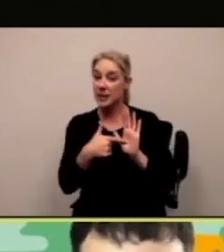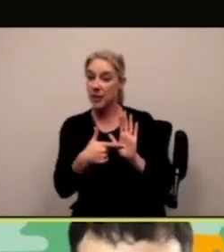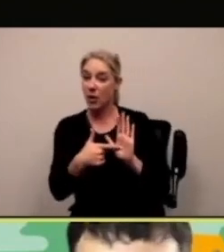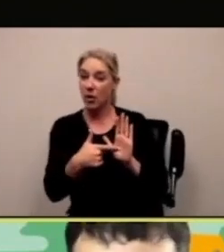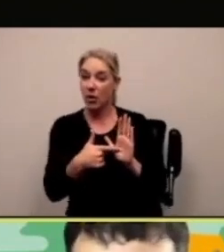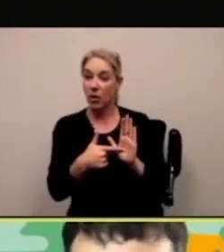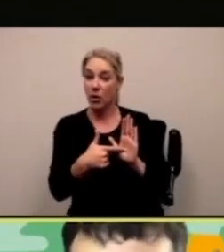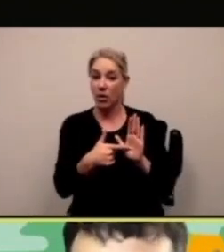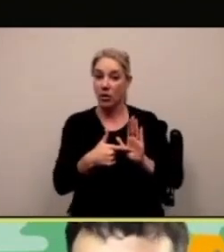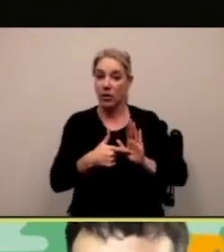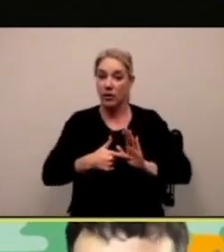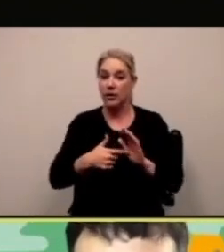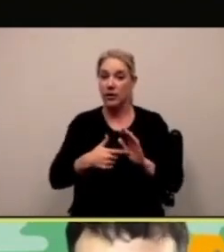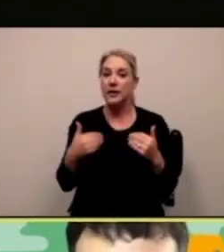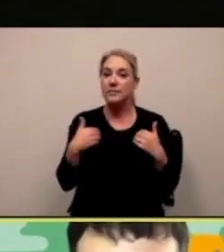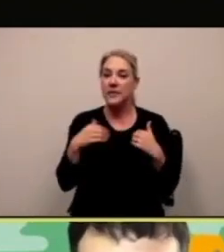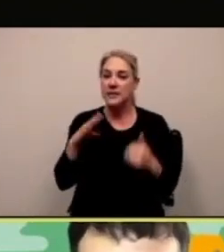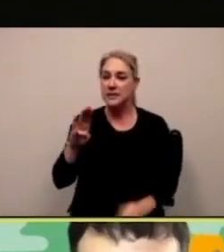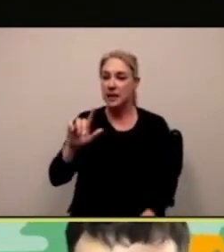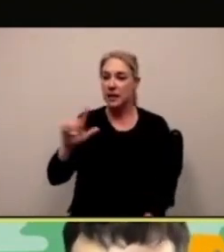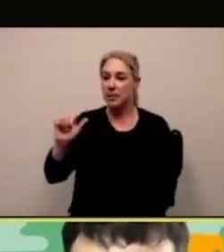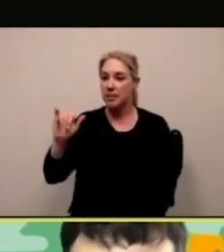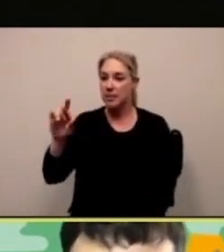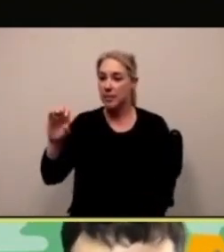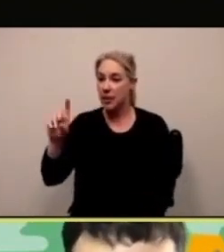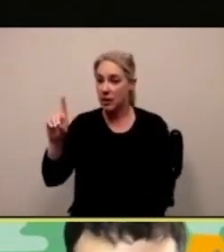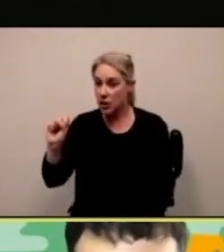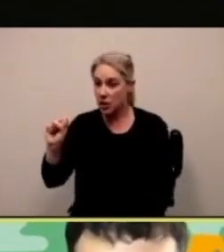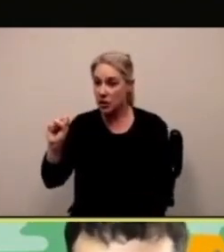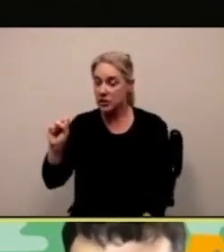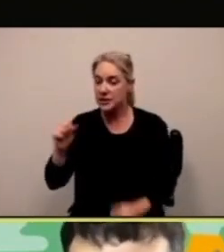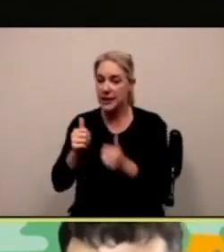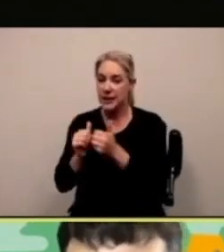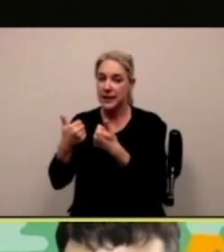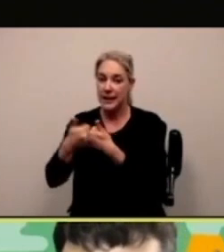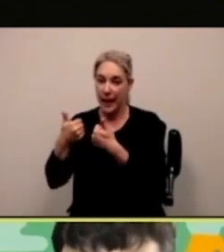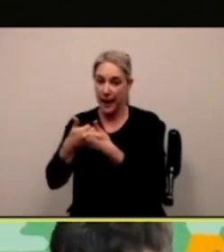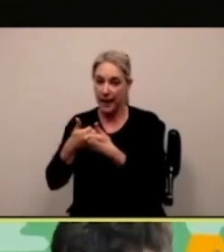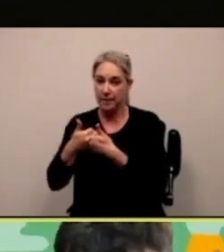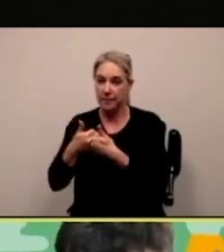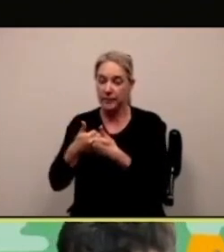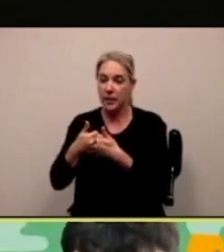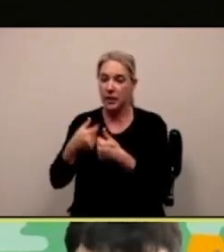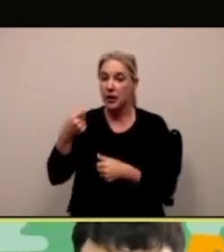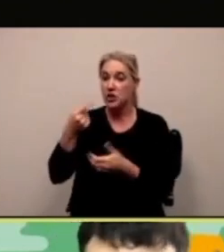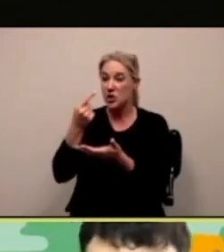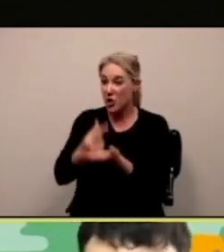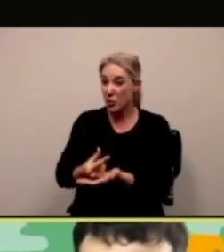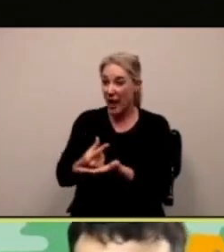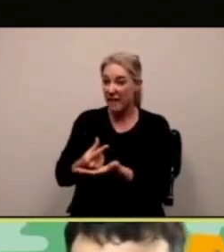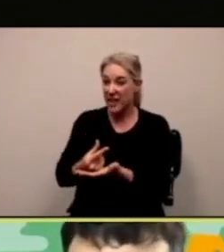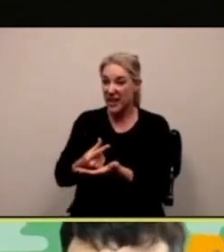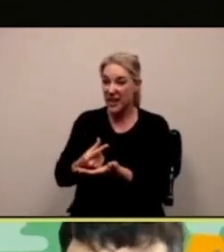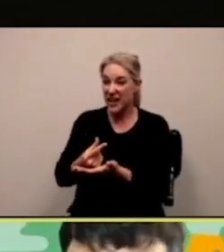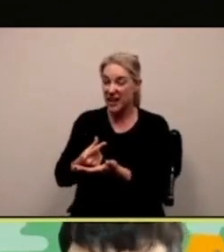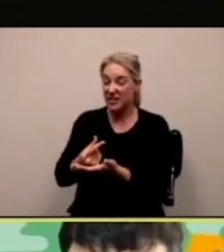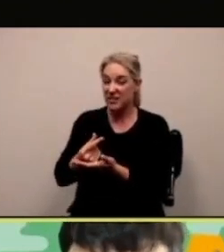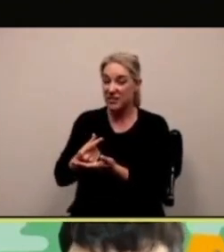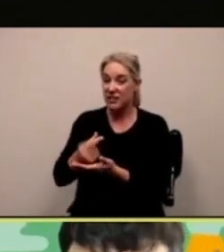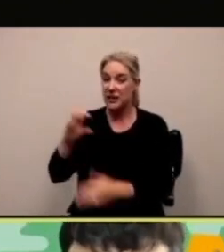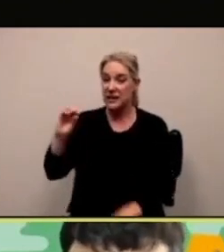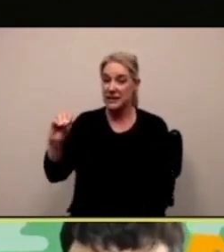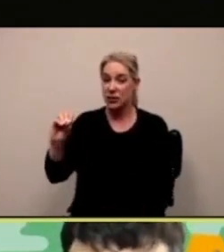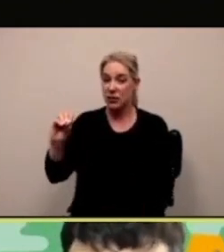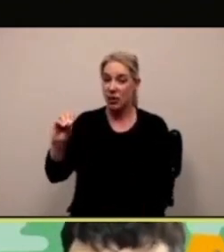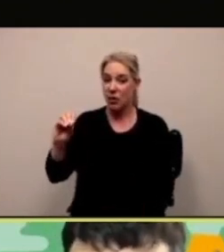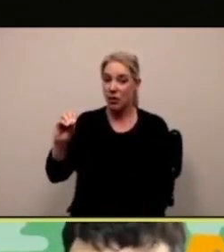This is a billiards game. So here I've turned the gravity to 0. So now it's more like we're looking top down at a billiards